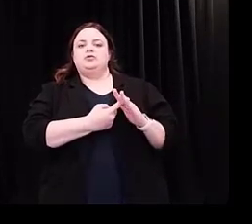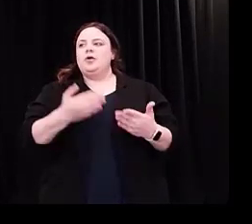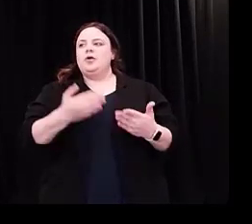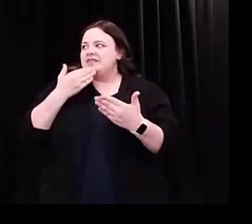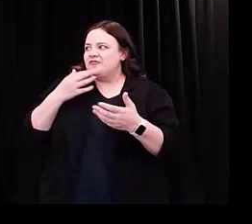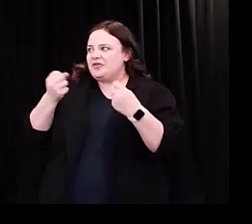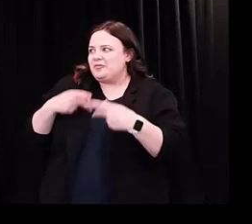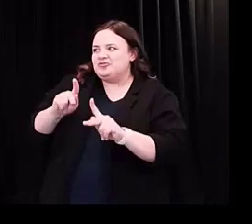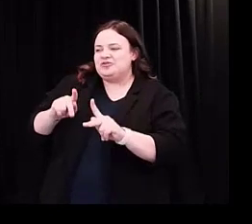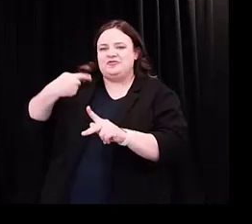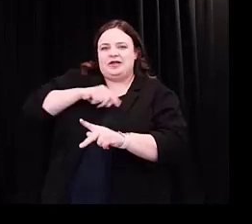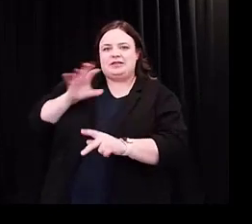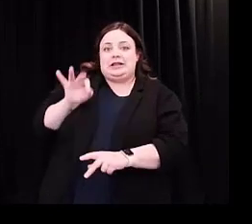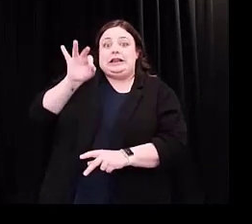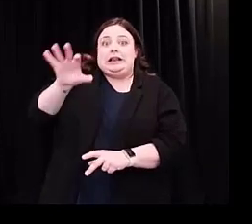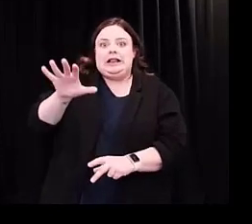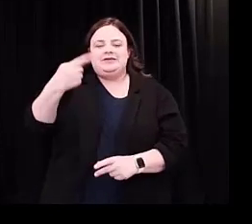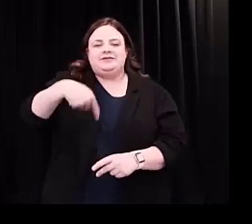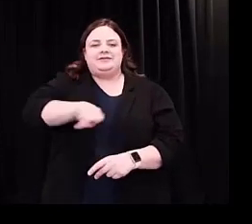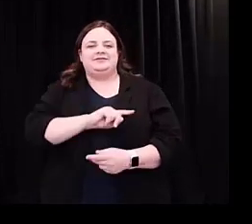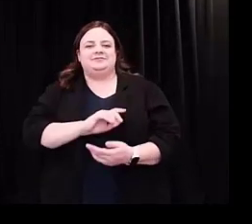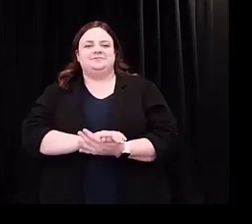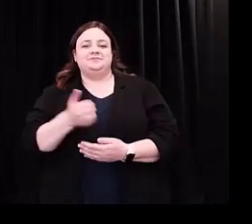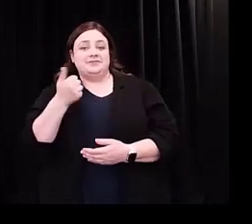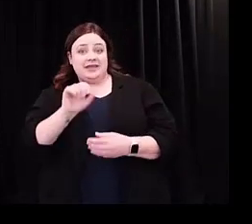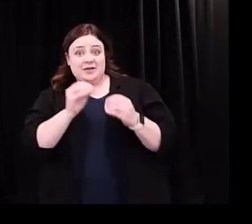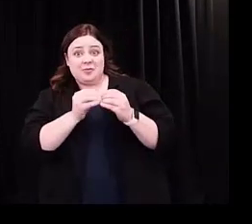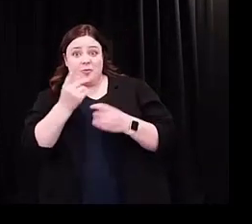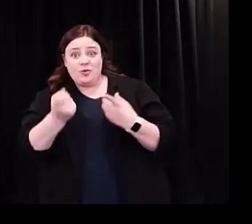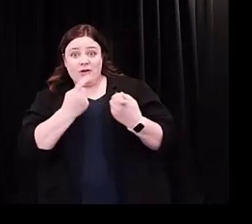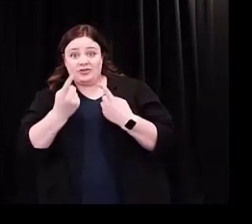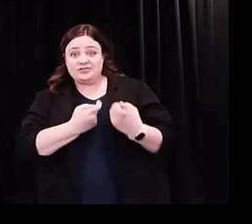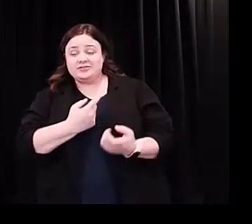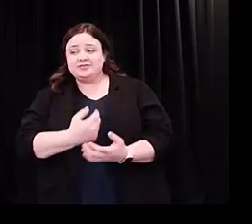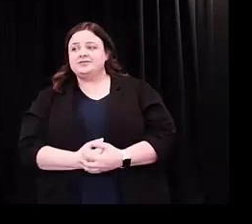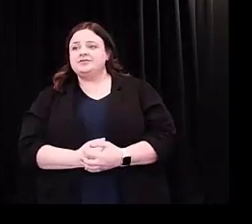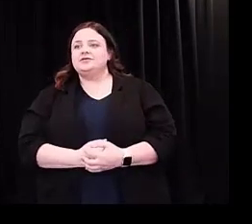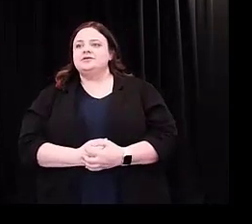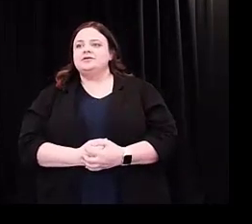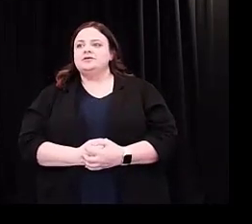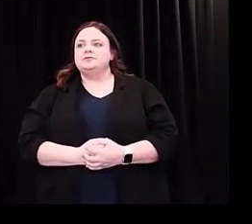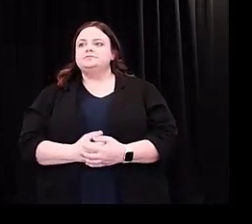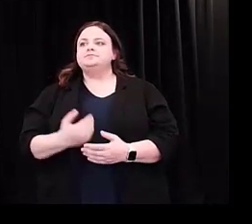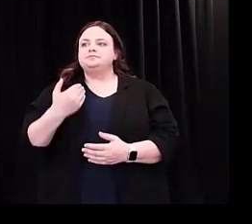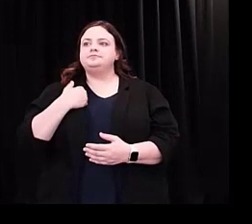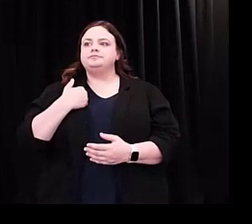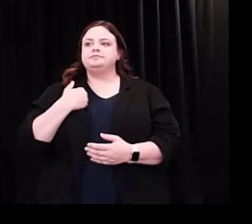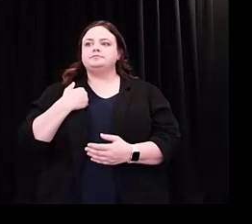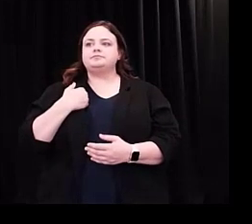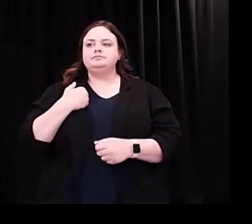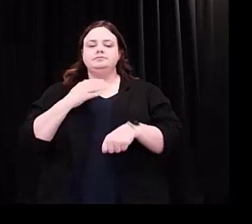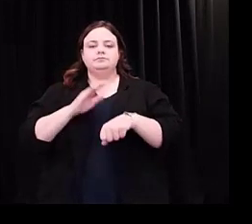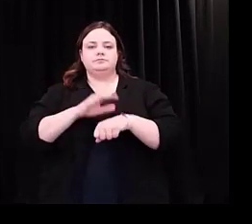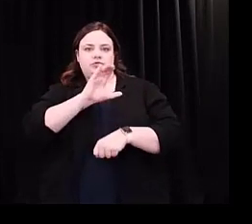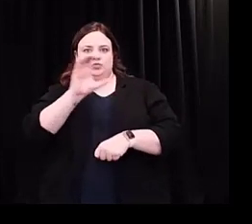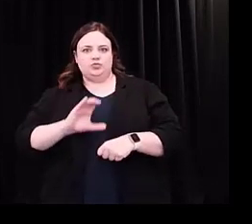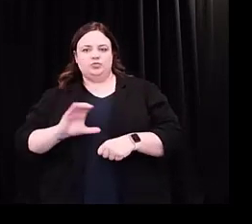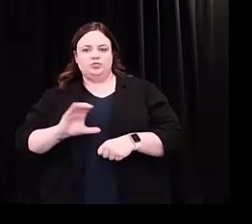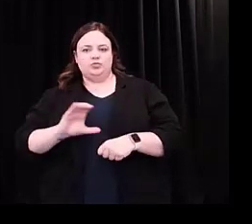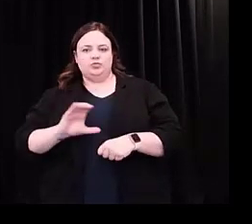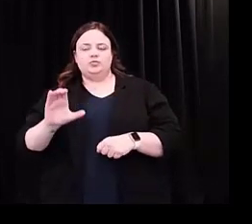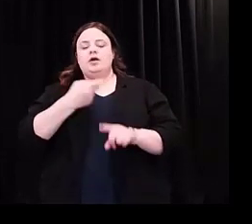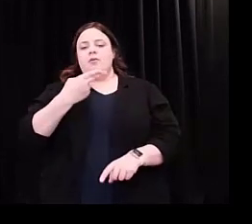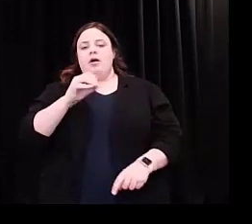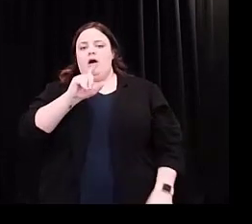that. Okay, any other questions? Yeah, we do. We have a question from